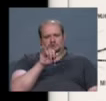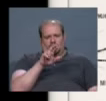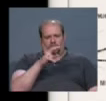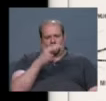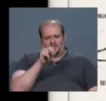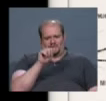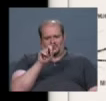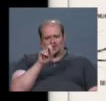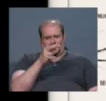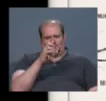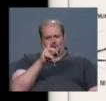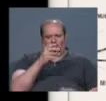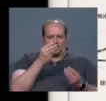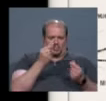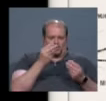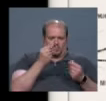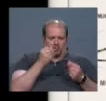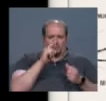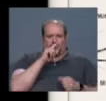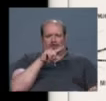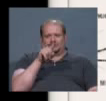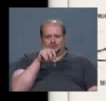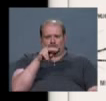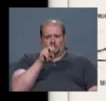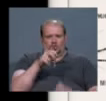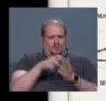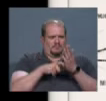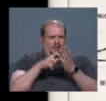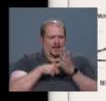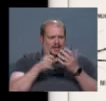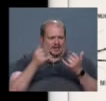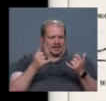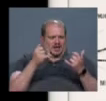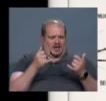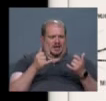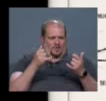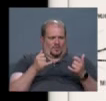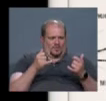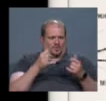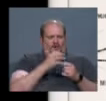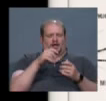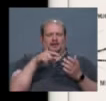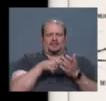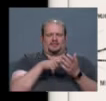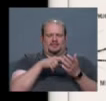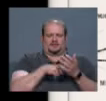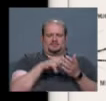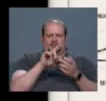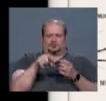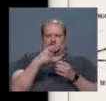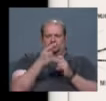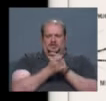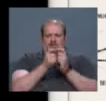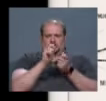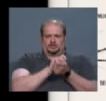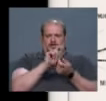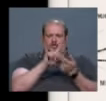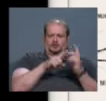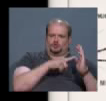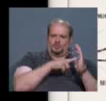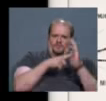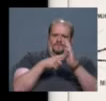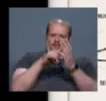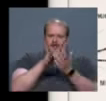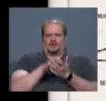Adcock, the property is zoned mining now. And this is just a change to reflect